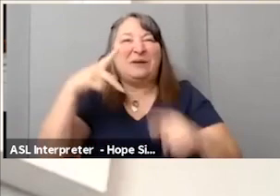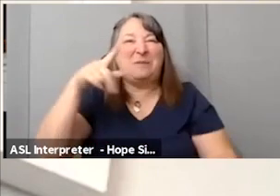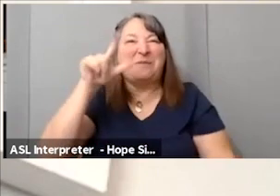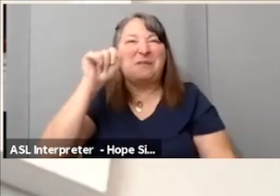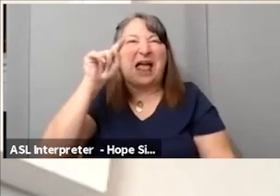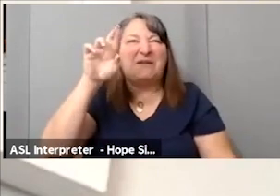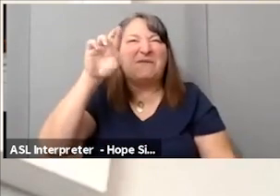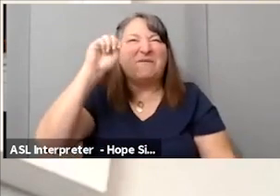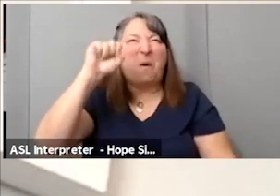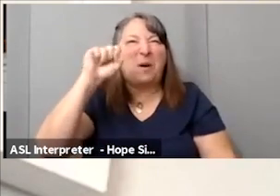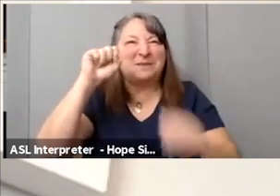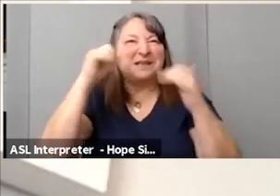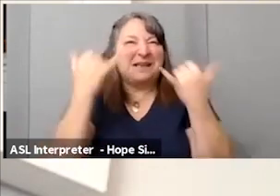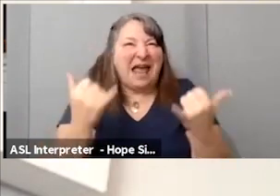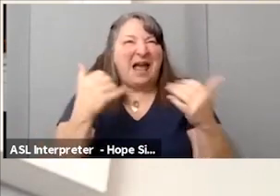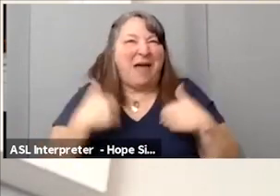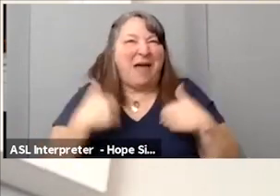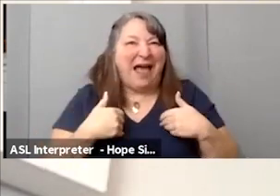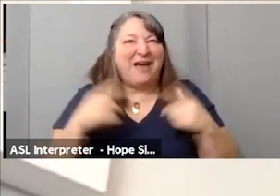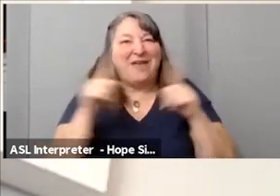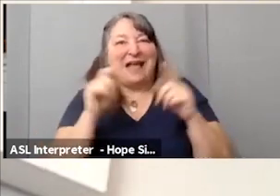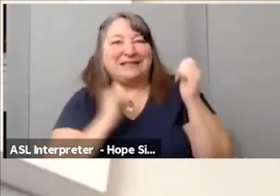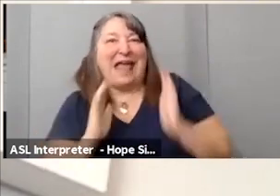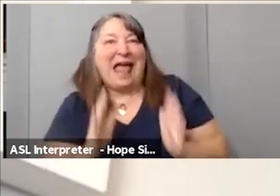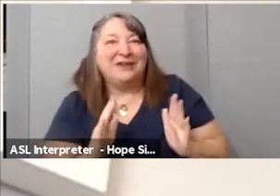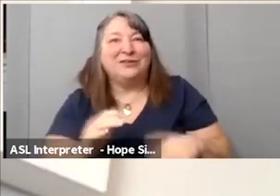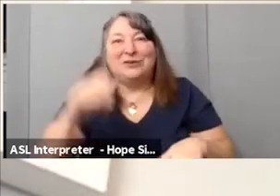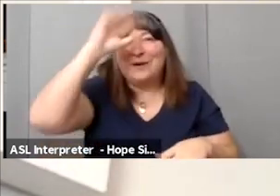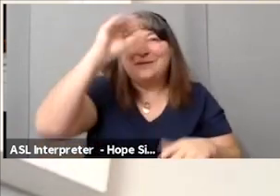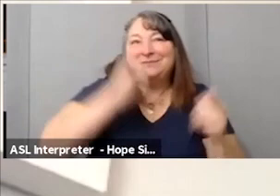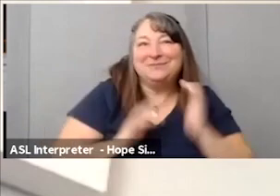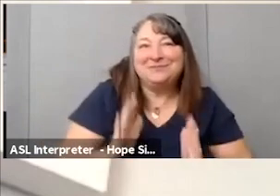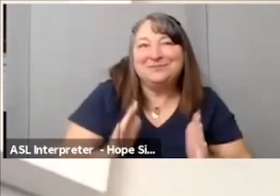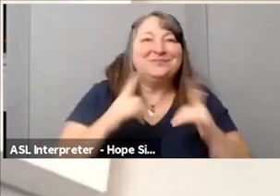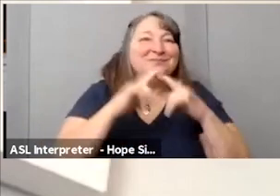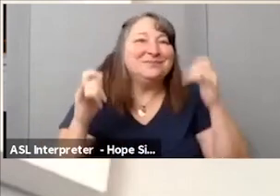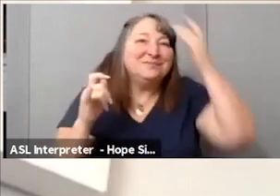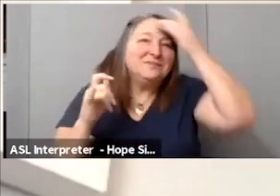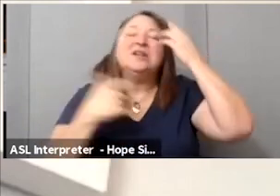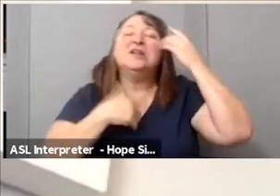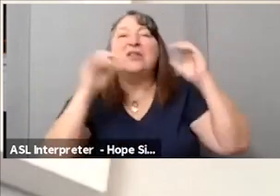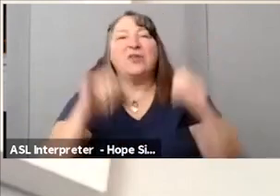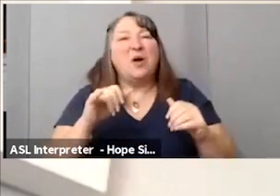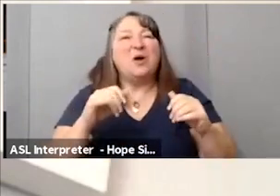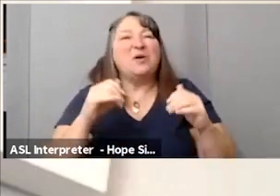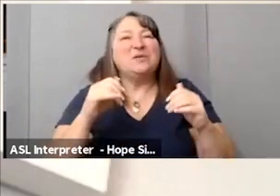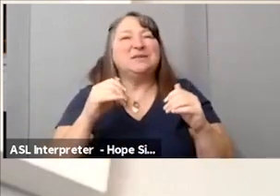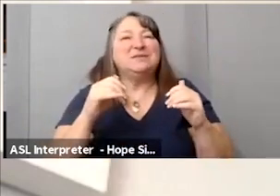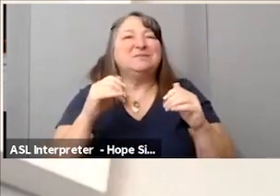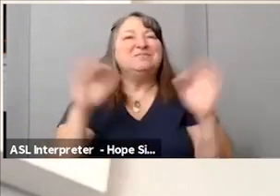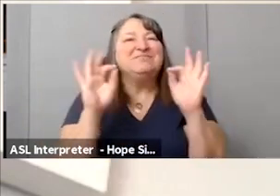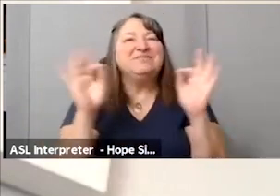available to you. And I think as an actor or an actress, you can take those smaller roles. You can